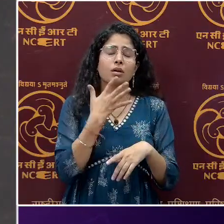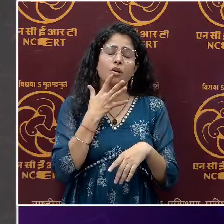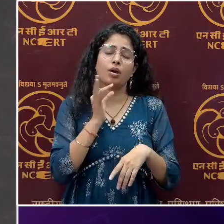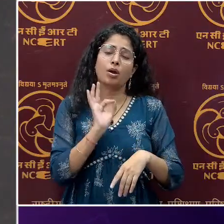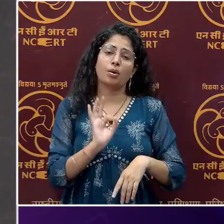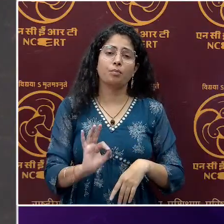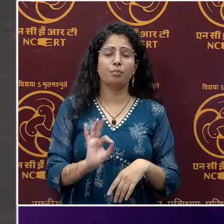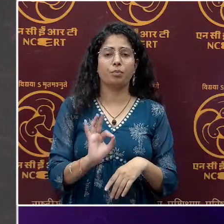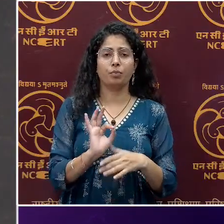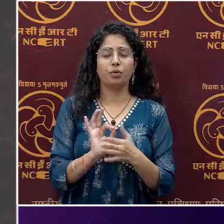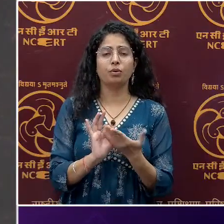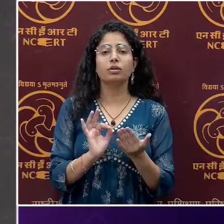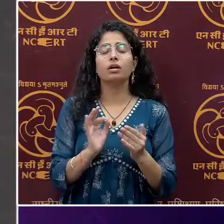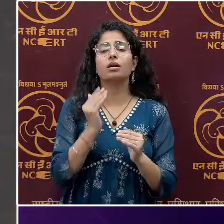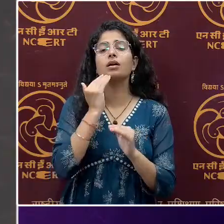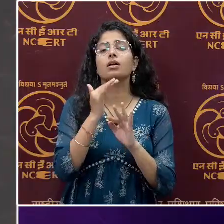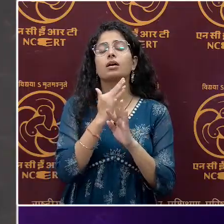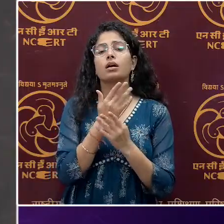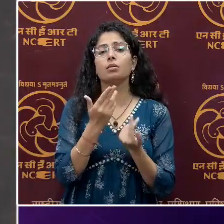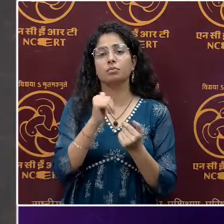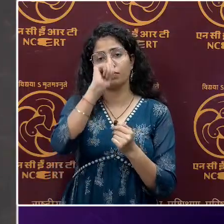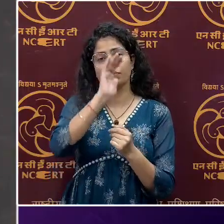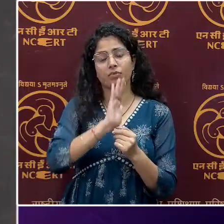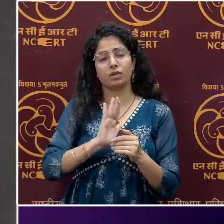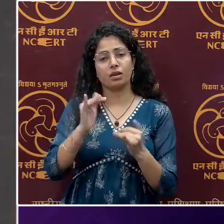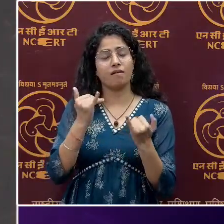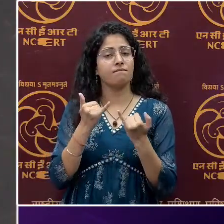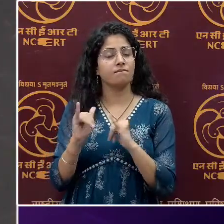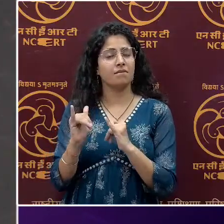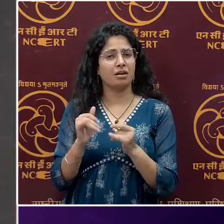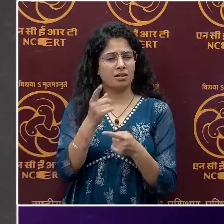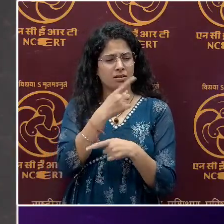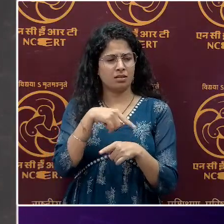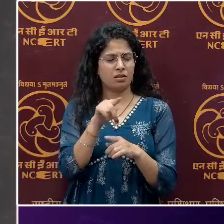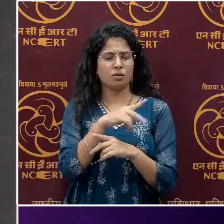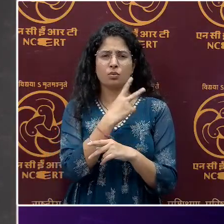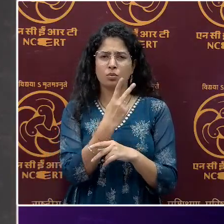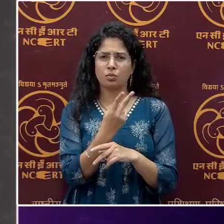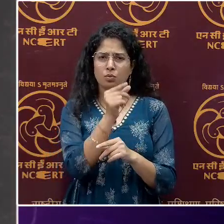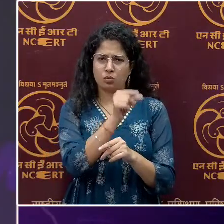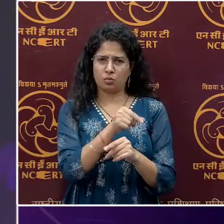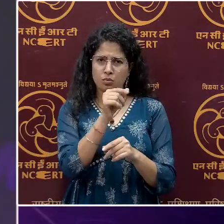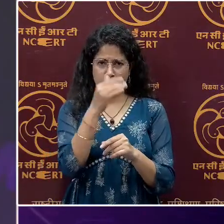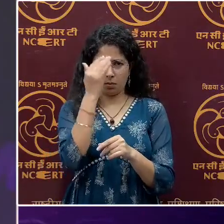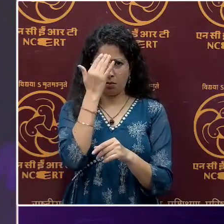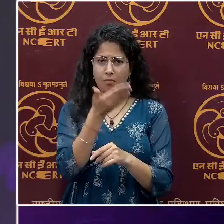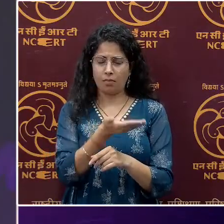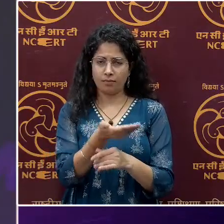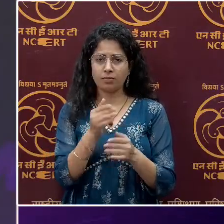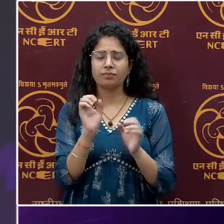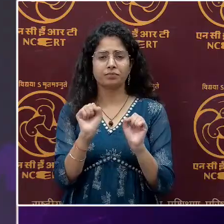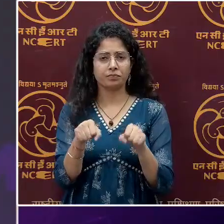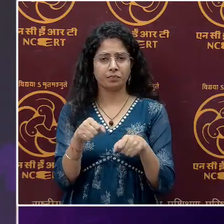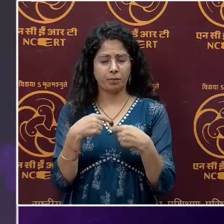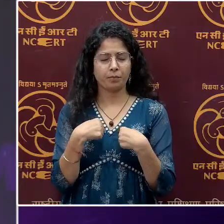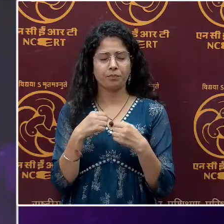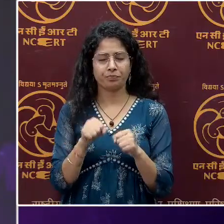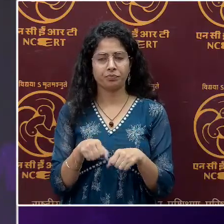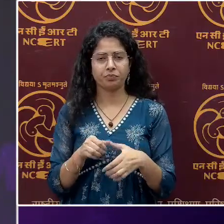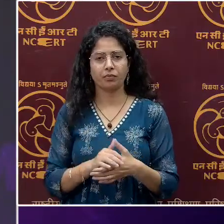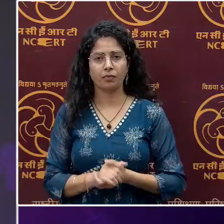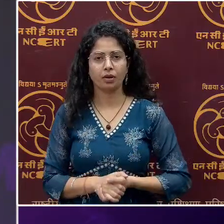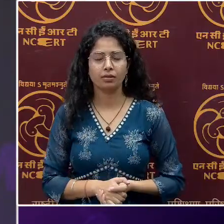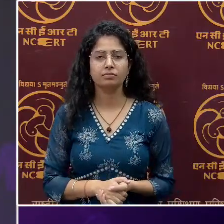the freedom struggle. And if you see, can you identify any two of them? Yes, of course I can,